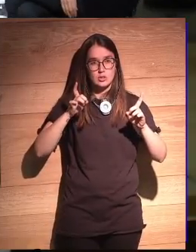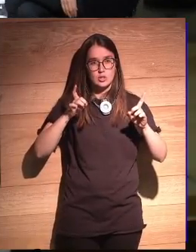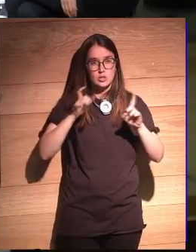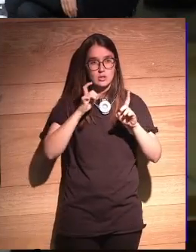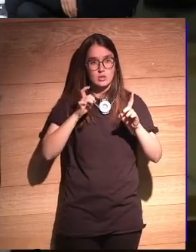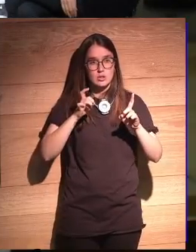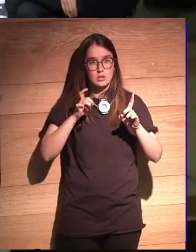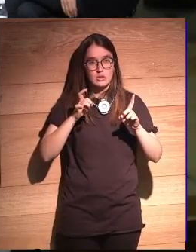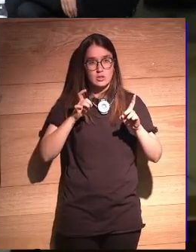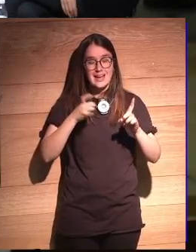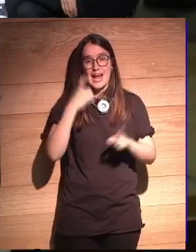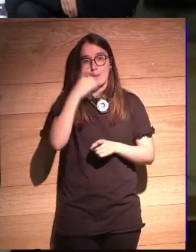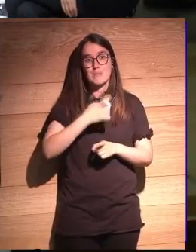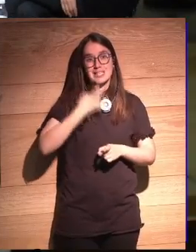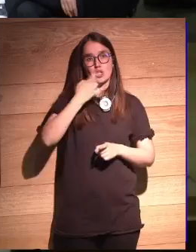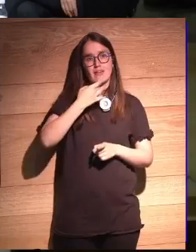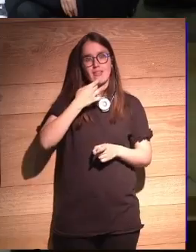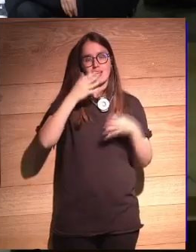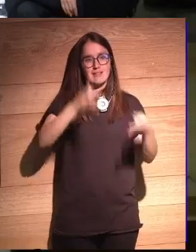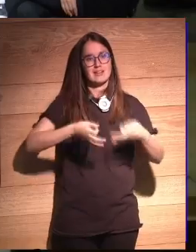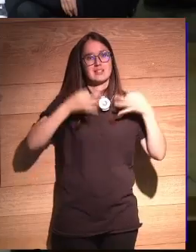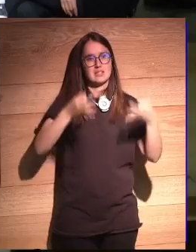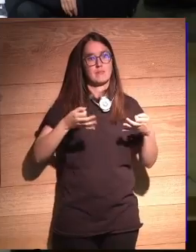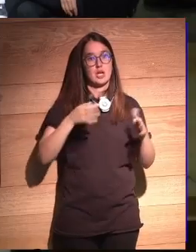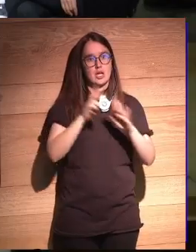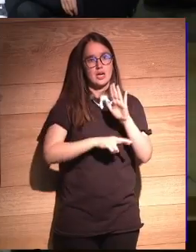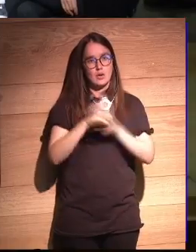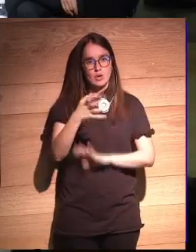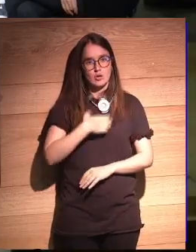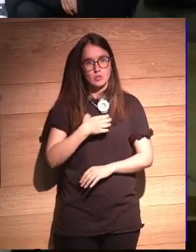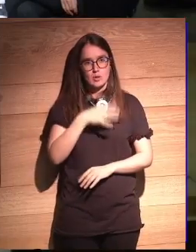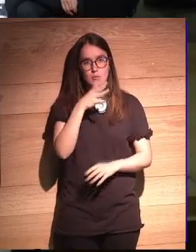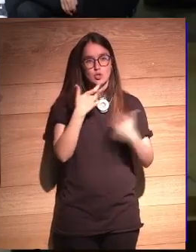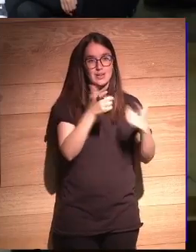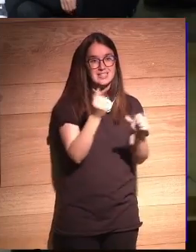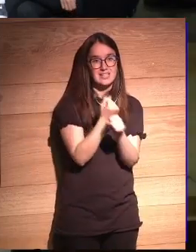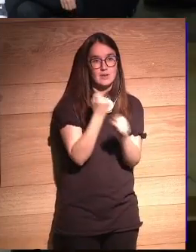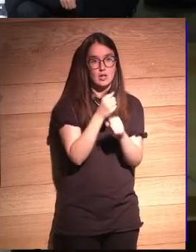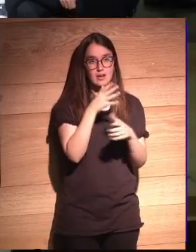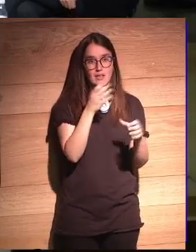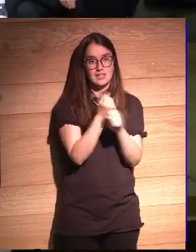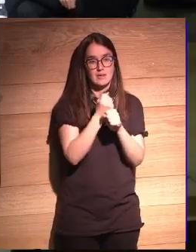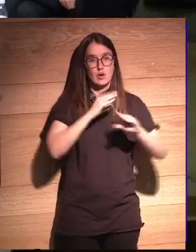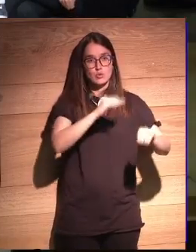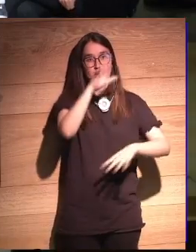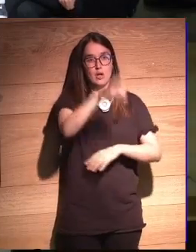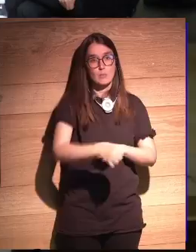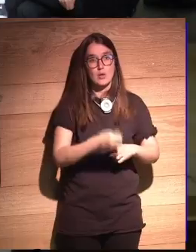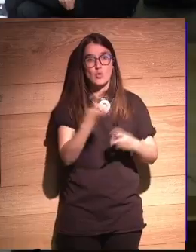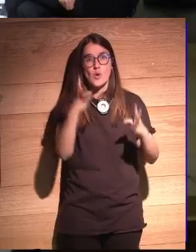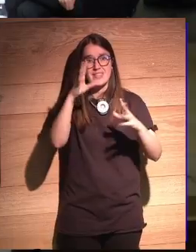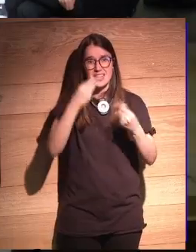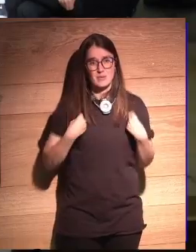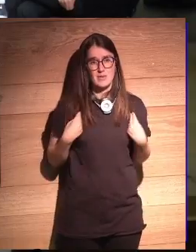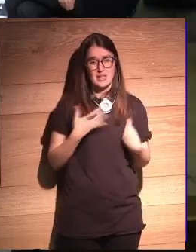articulated on population. So the myth, and it's what is always said, that cannot be regulated because it's working class, and according to the work